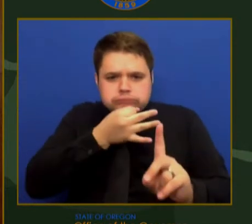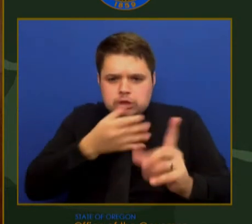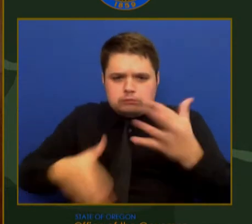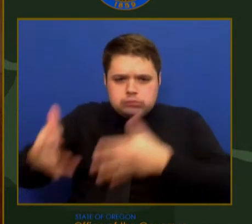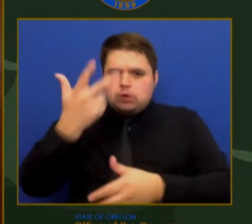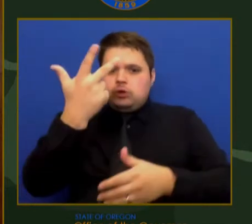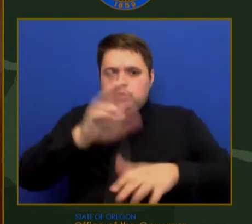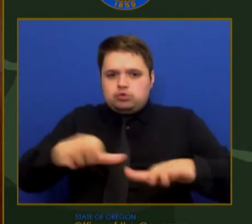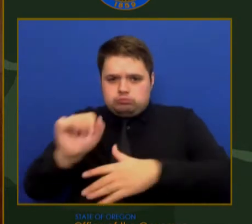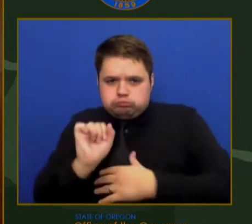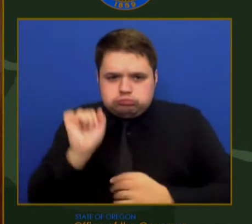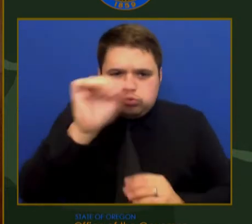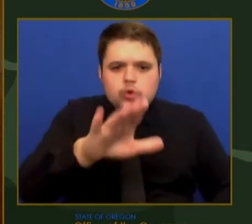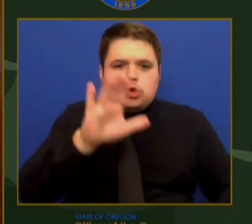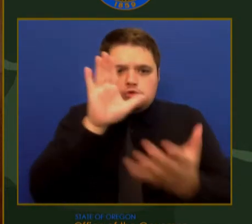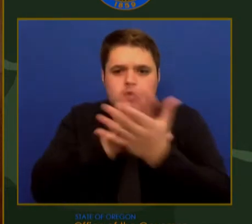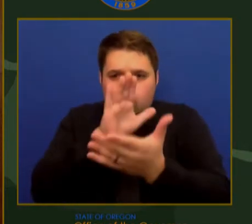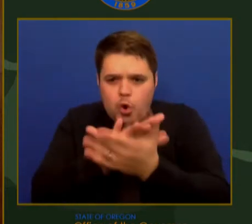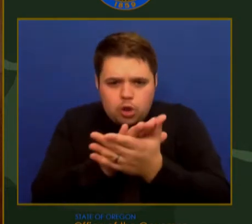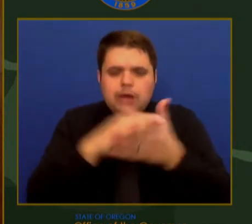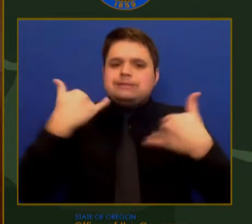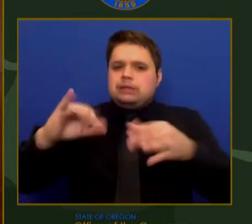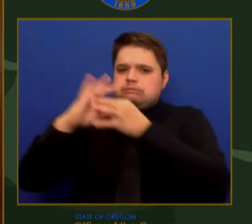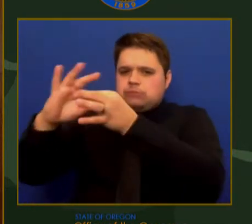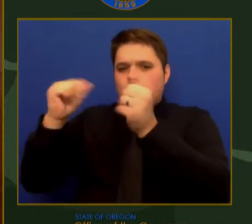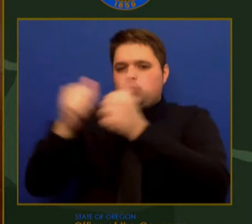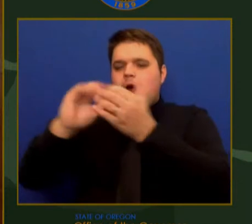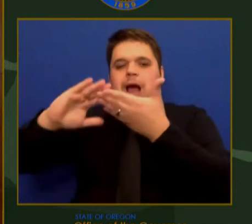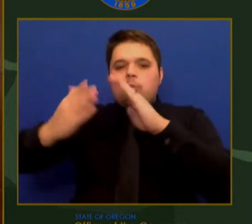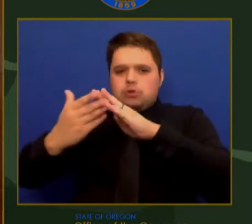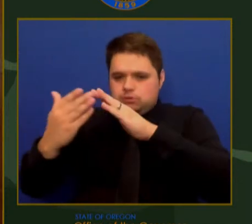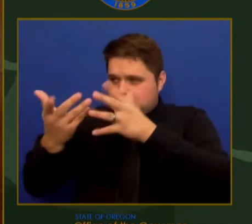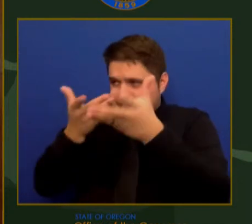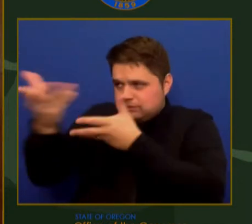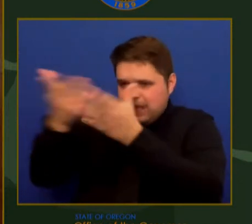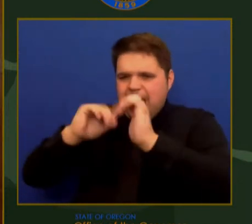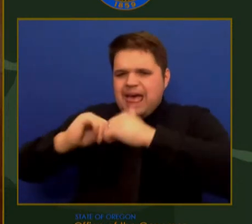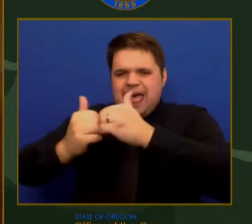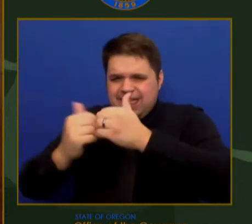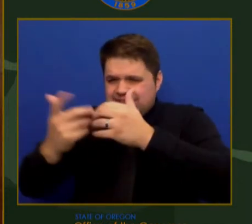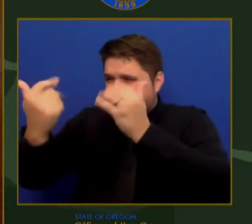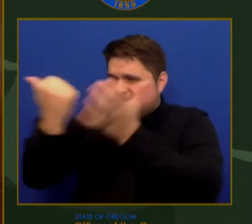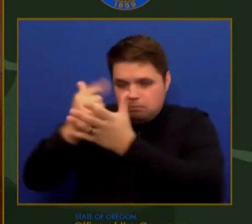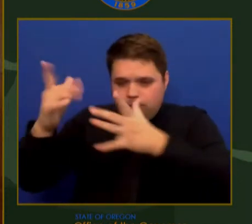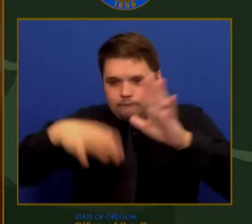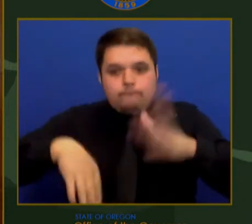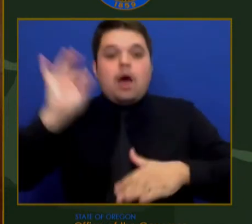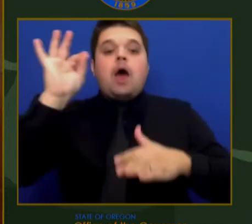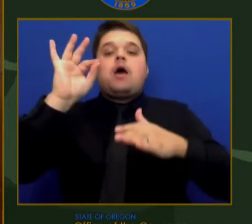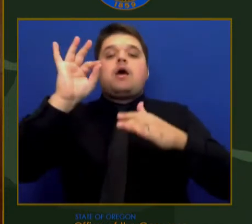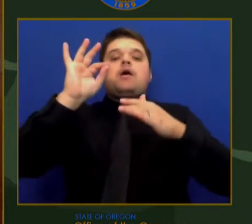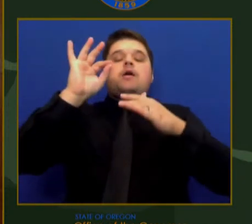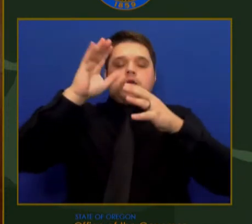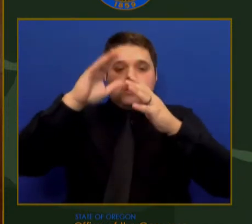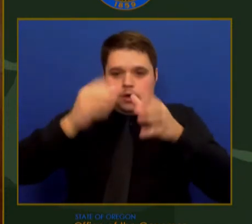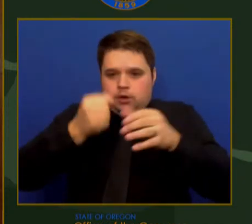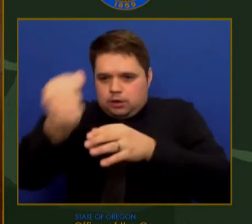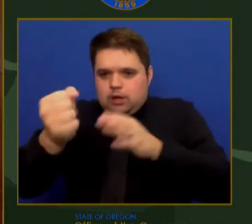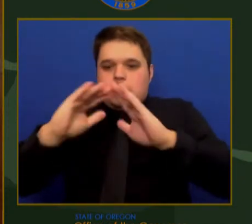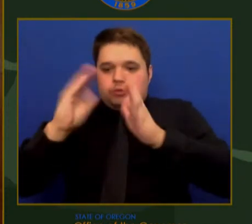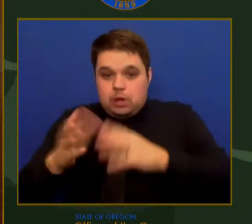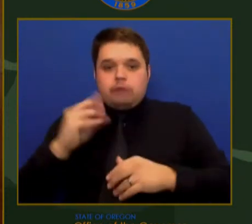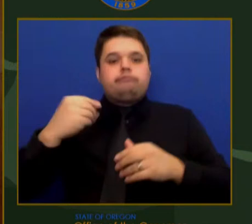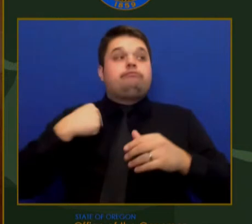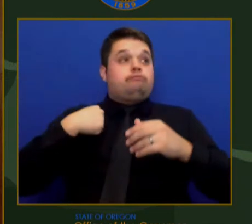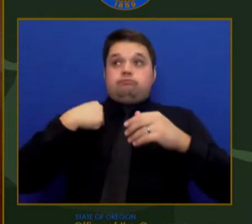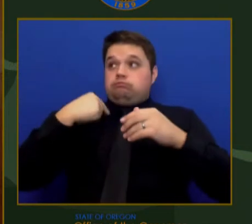One step at a time, she found a home, took classes, got her GED. Today, she